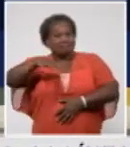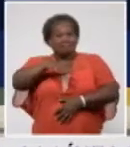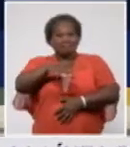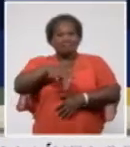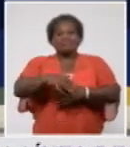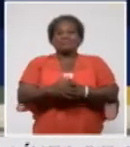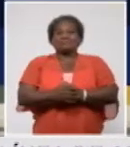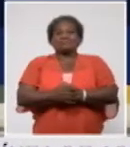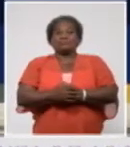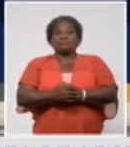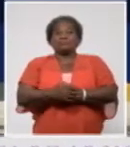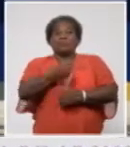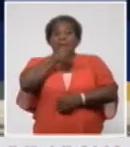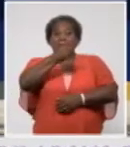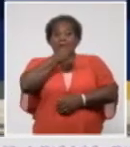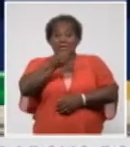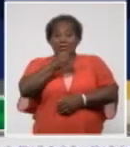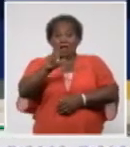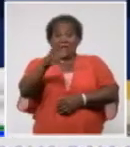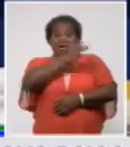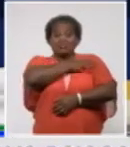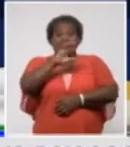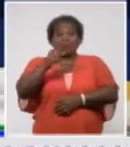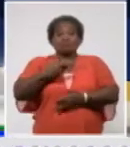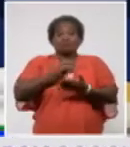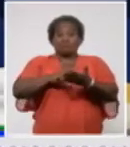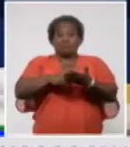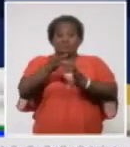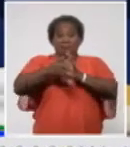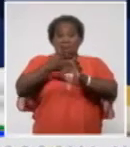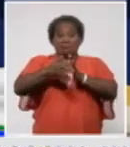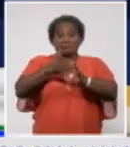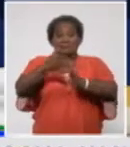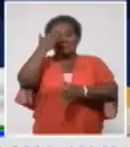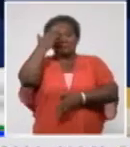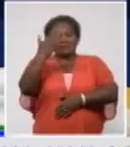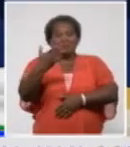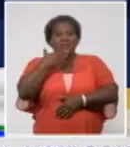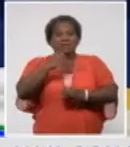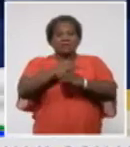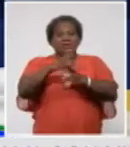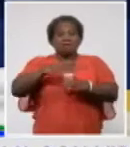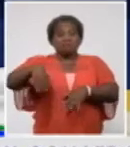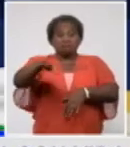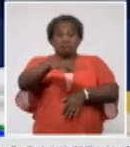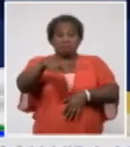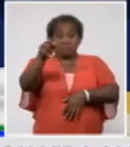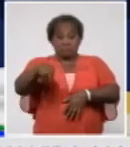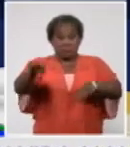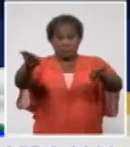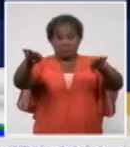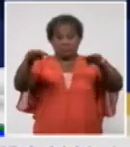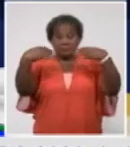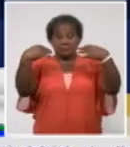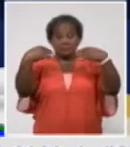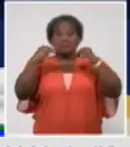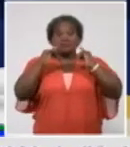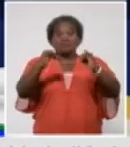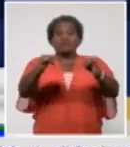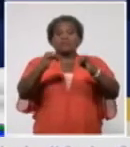Good morning to everyone, to Lázaro Manuel, to the sign language interpreter and the audience tuned in to this